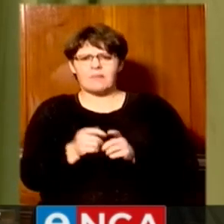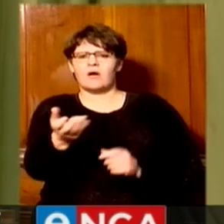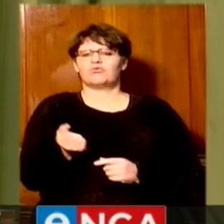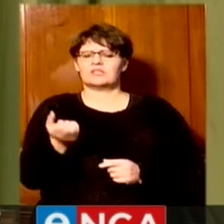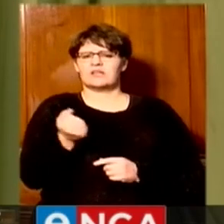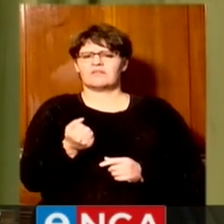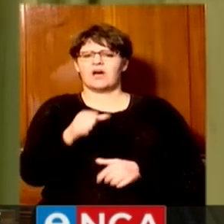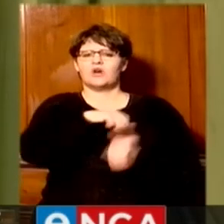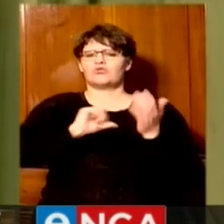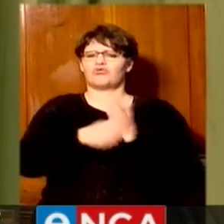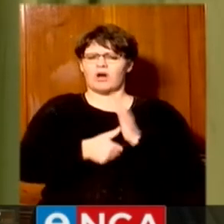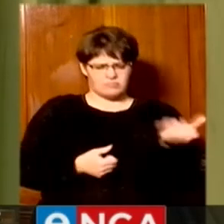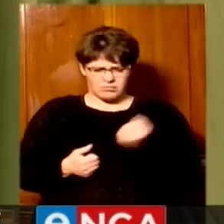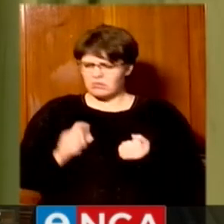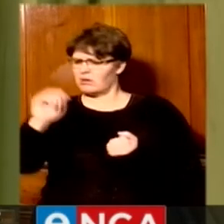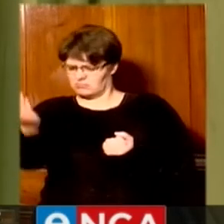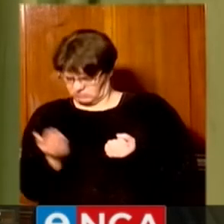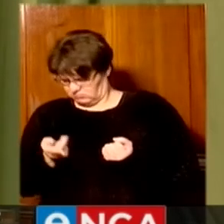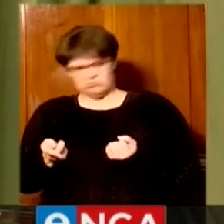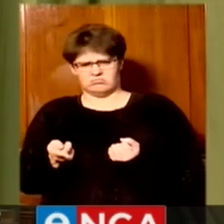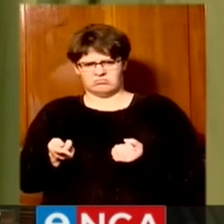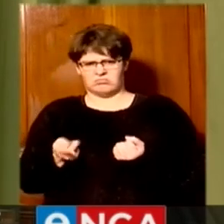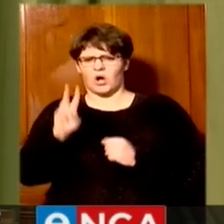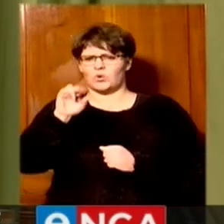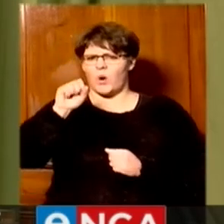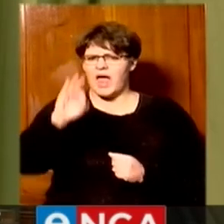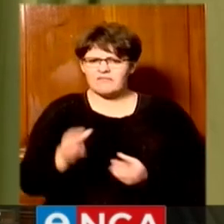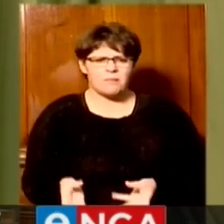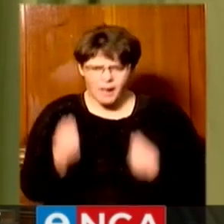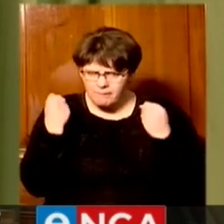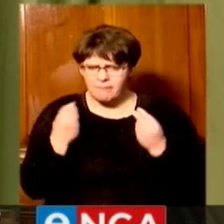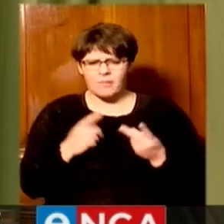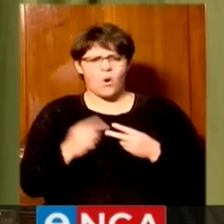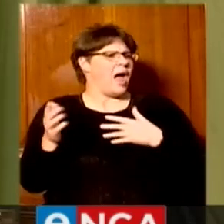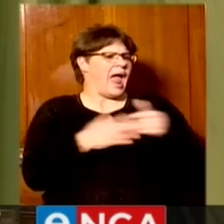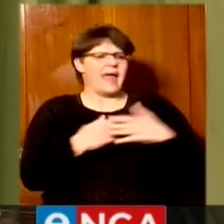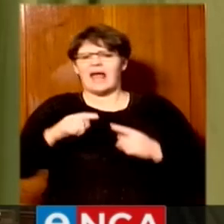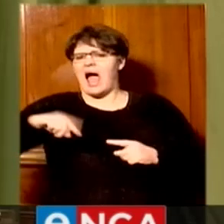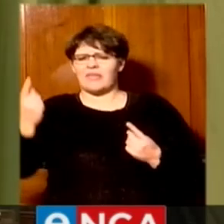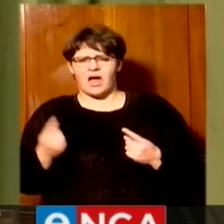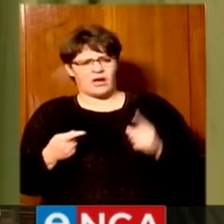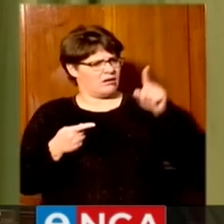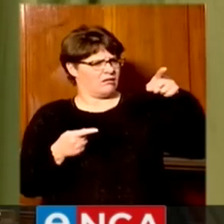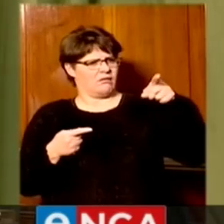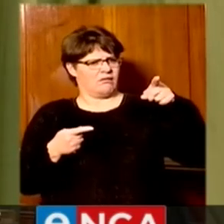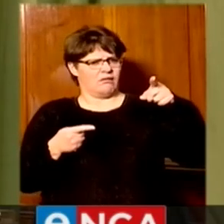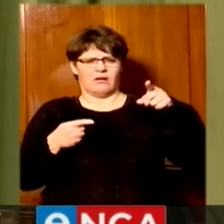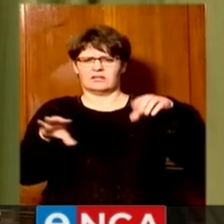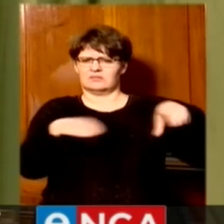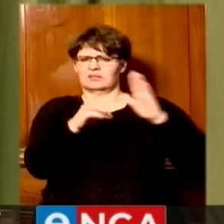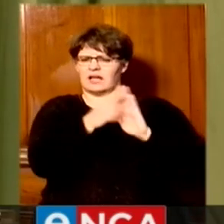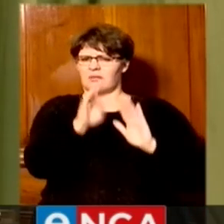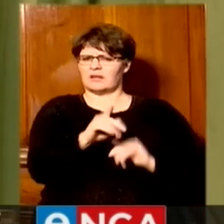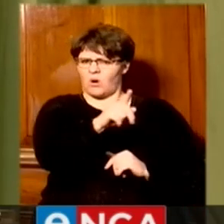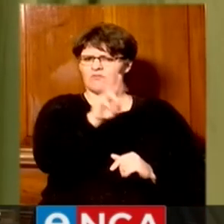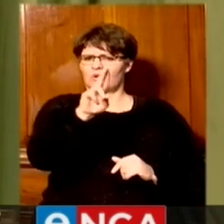receiving social grants, those receiving UIF benefits, or are appearing on the active database of